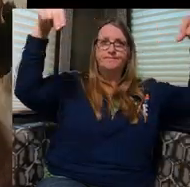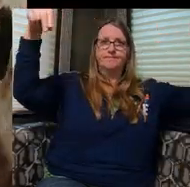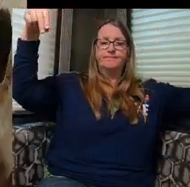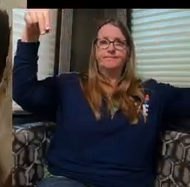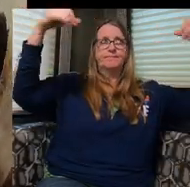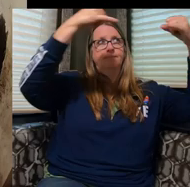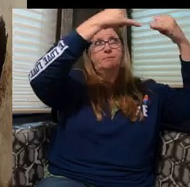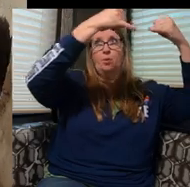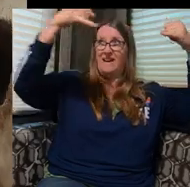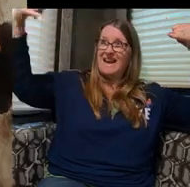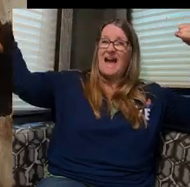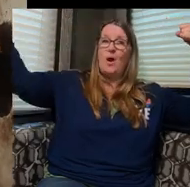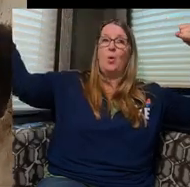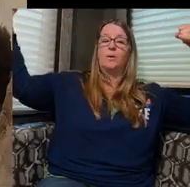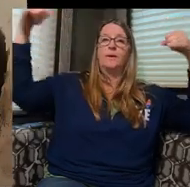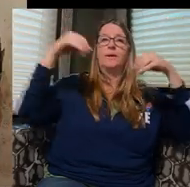clothesline that we just put in.